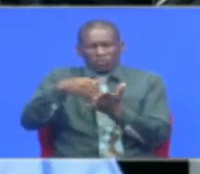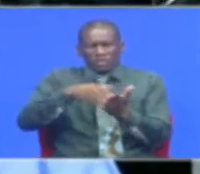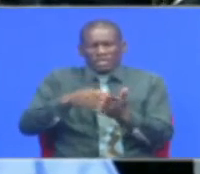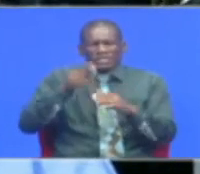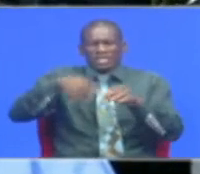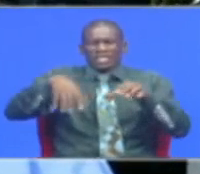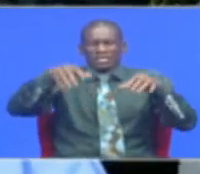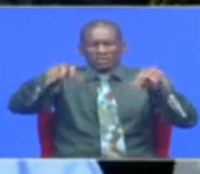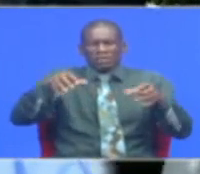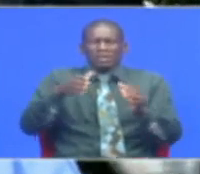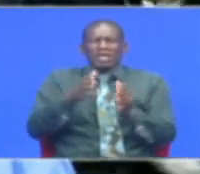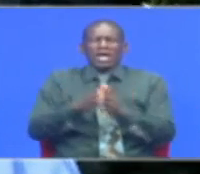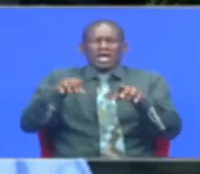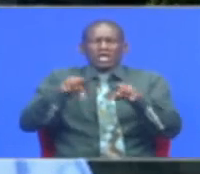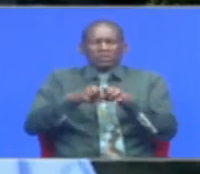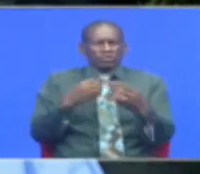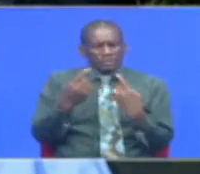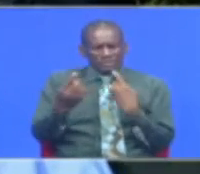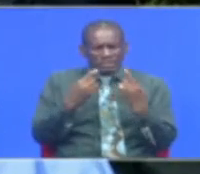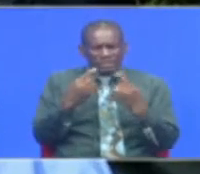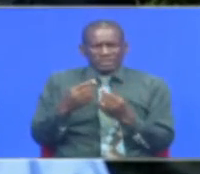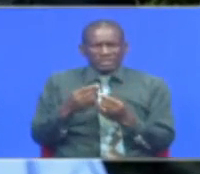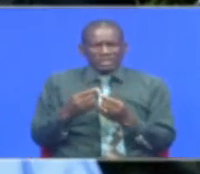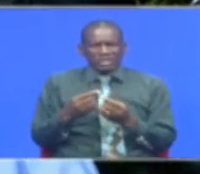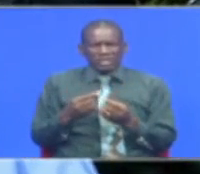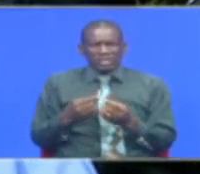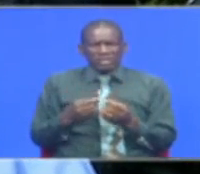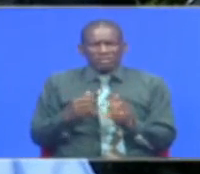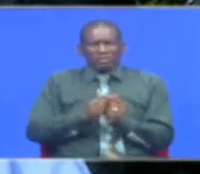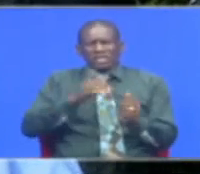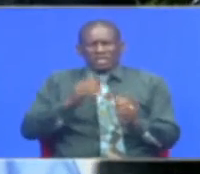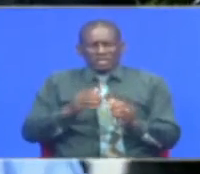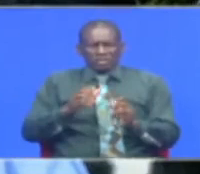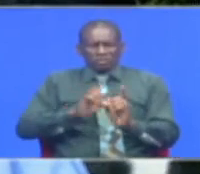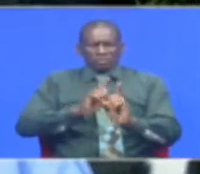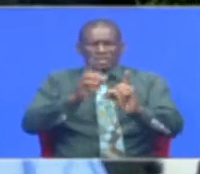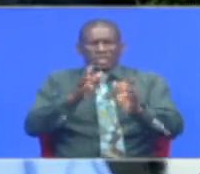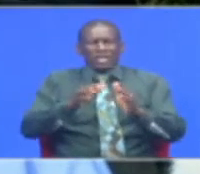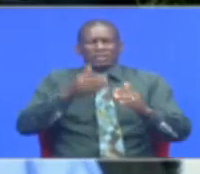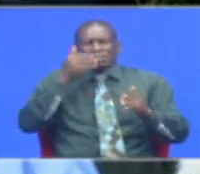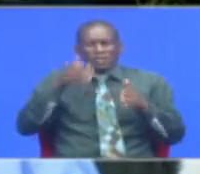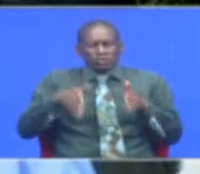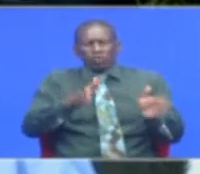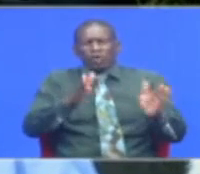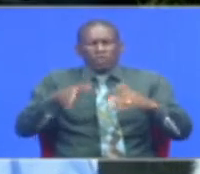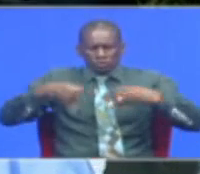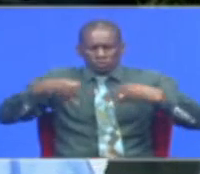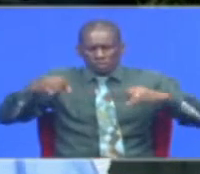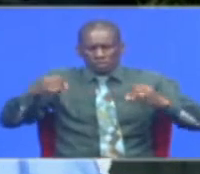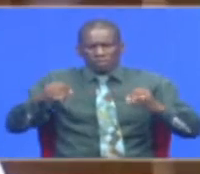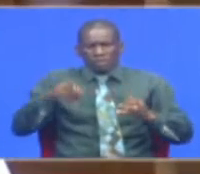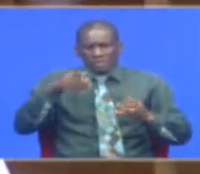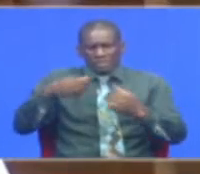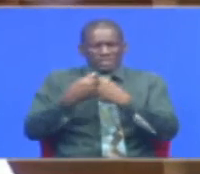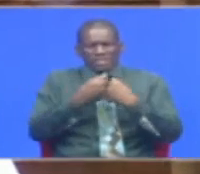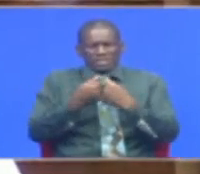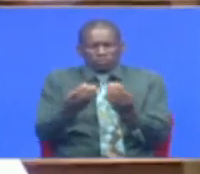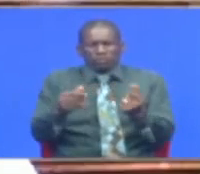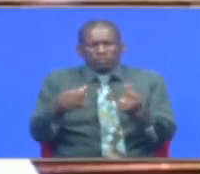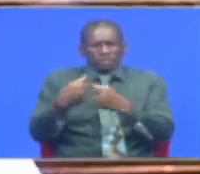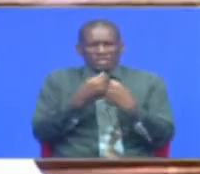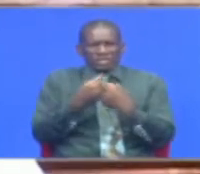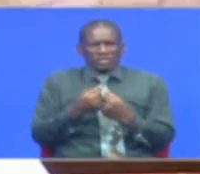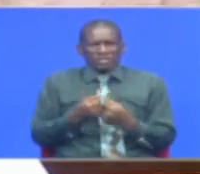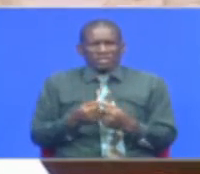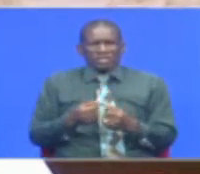farm, and also discussing with our mentors on the best ways to implement the challenges. Then after